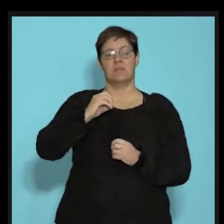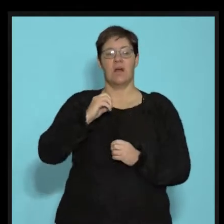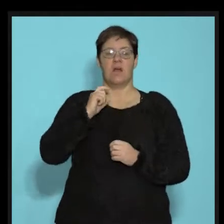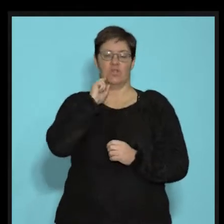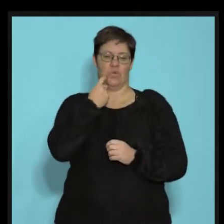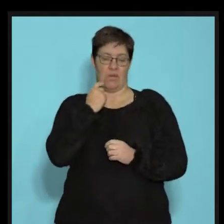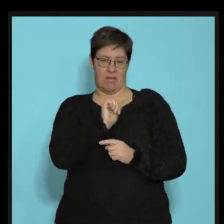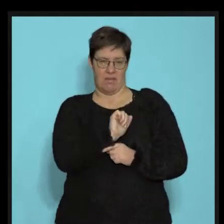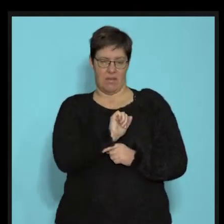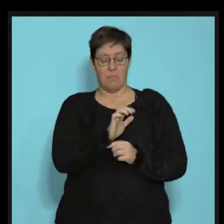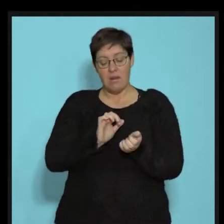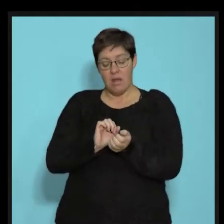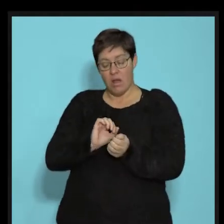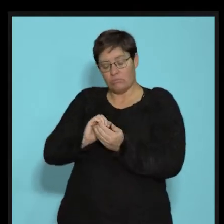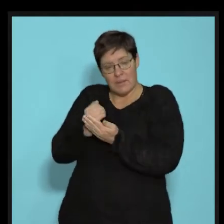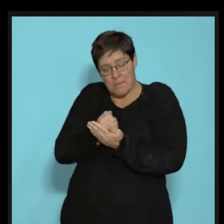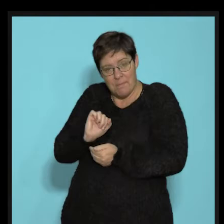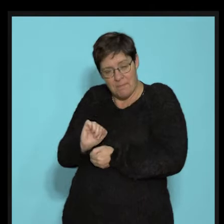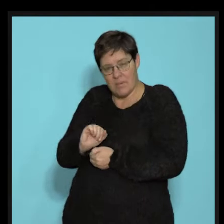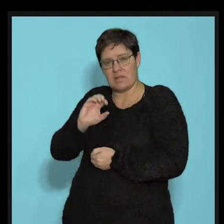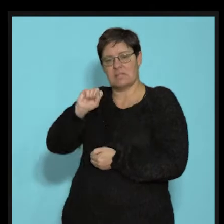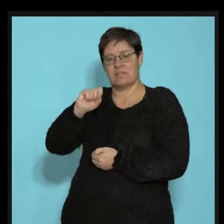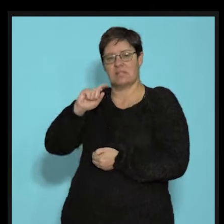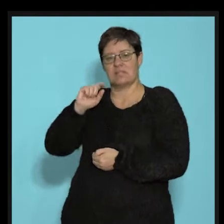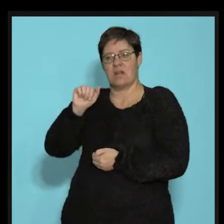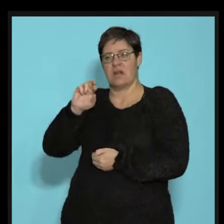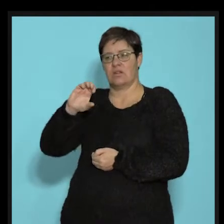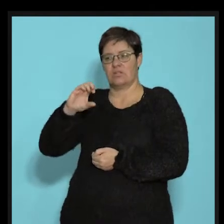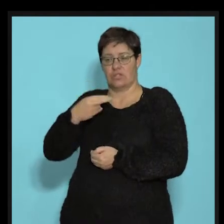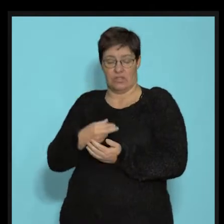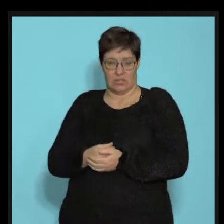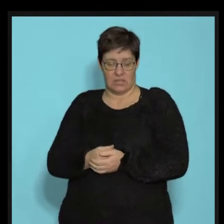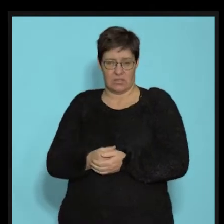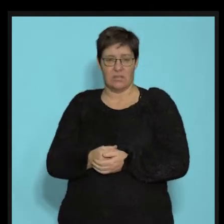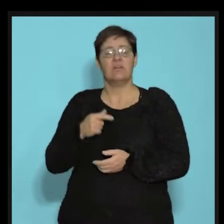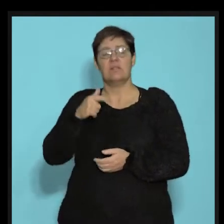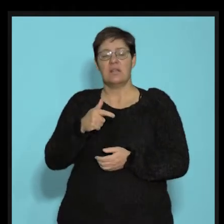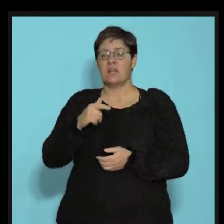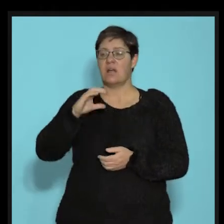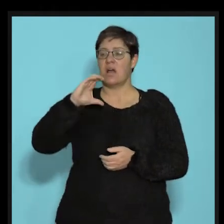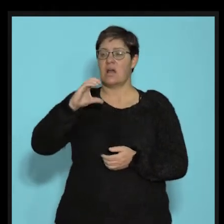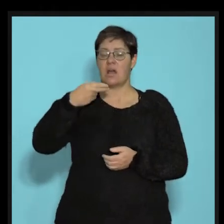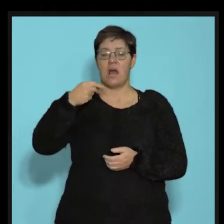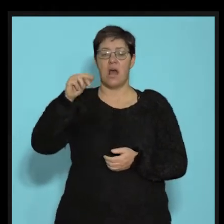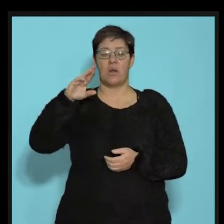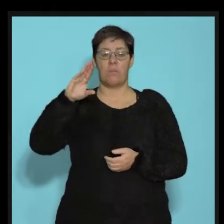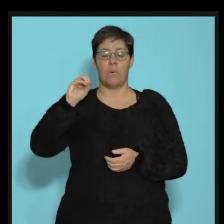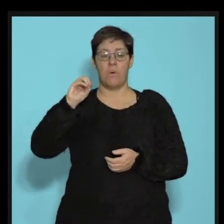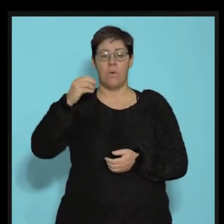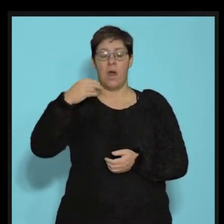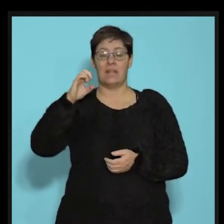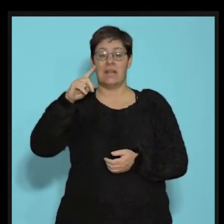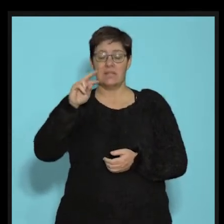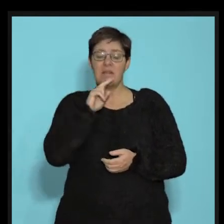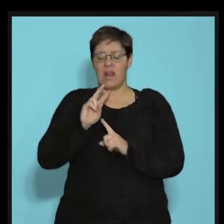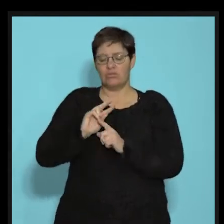and they store it as starch, which is a carbohydrate. And plants can change this carbohydrate